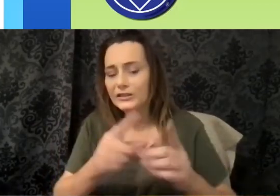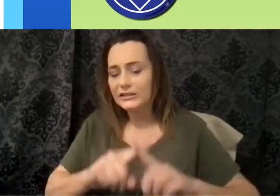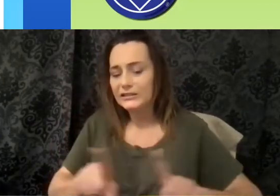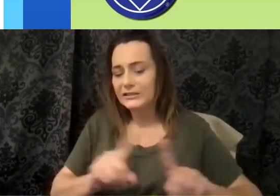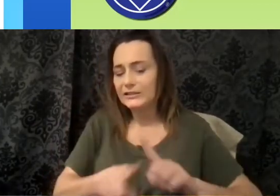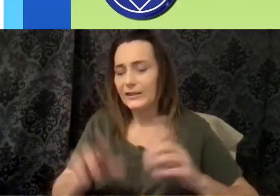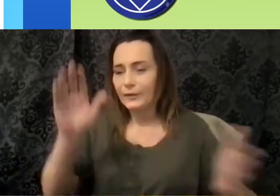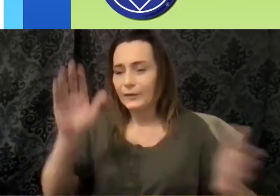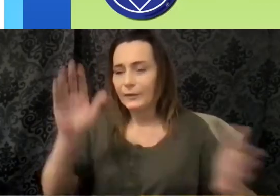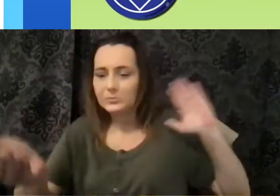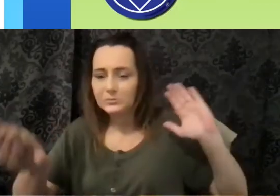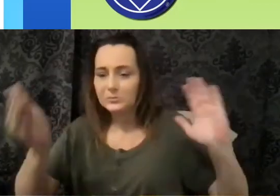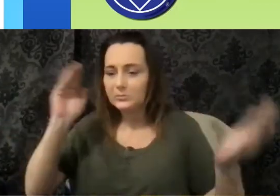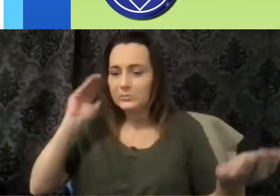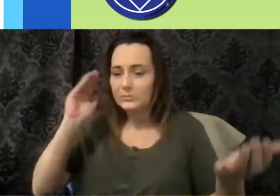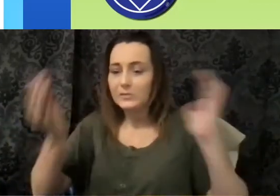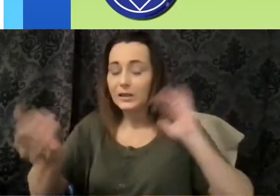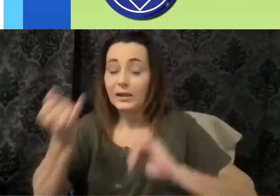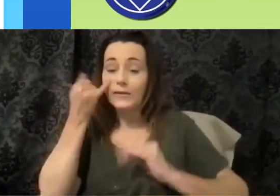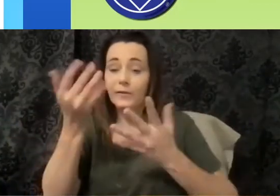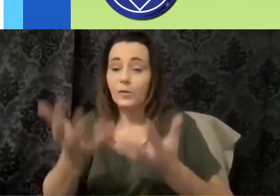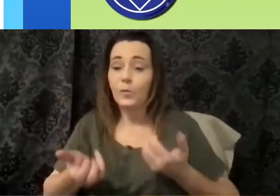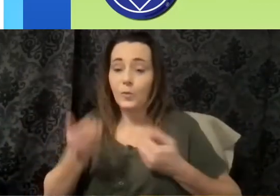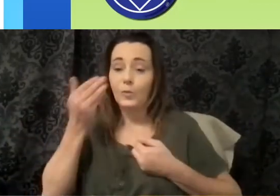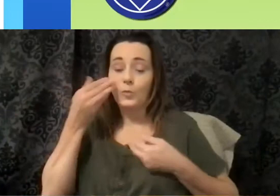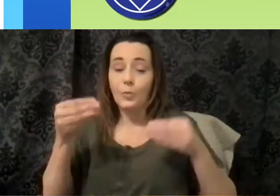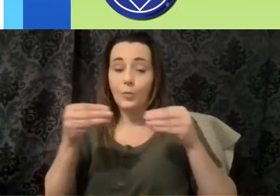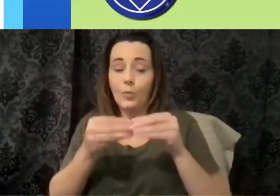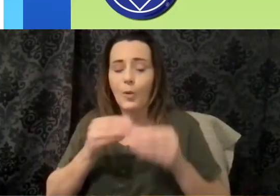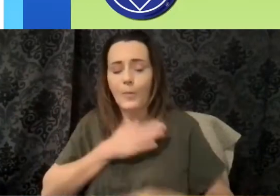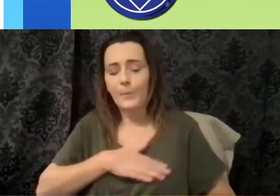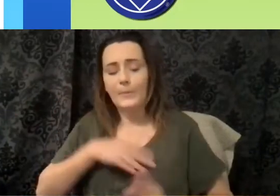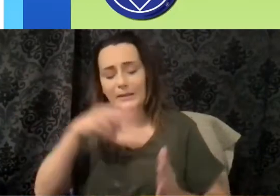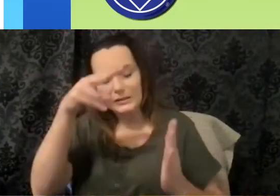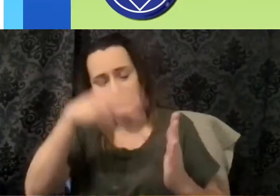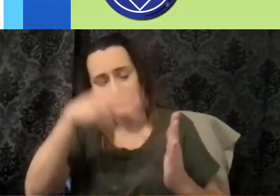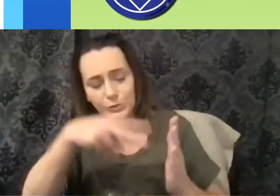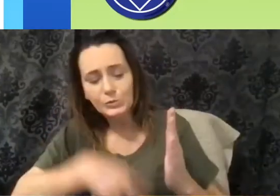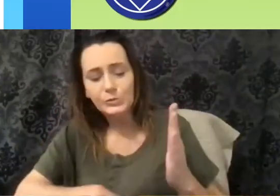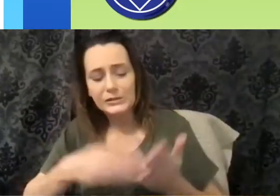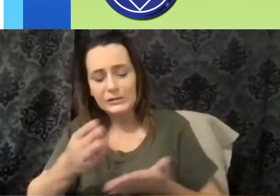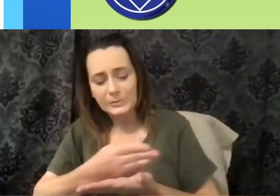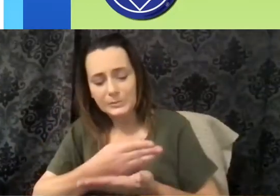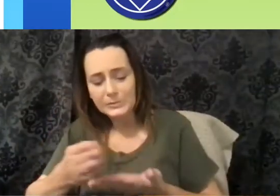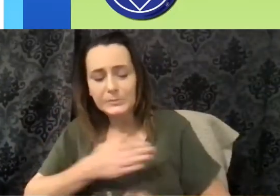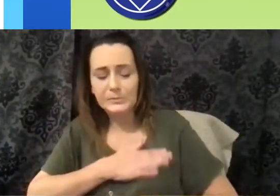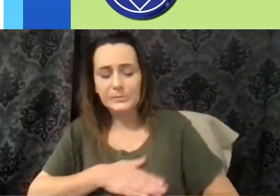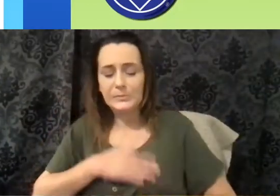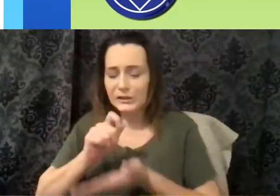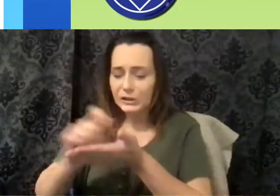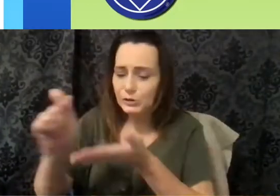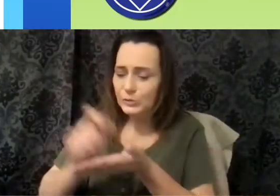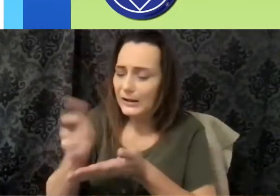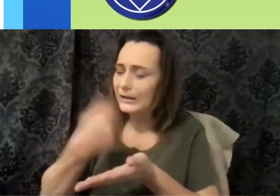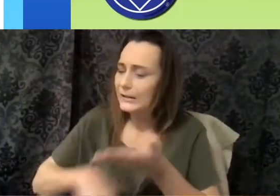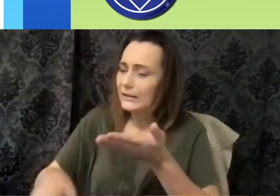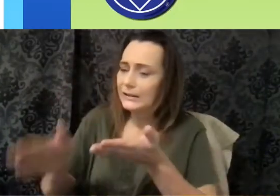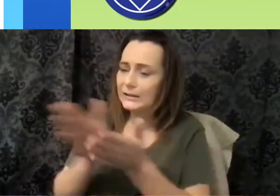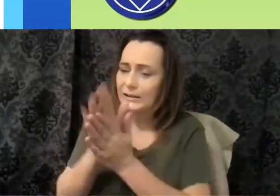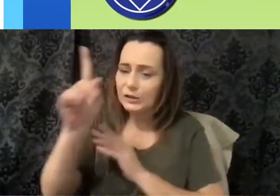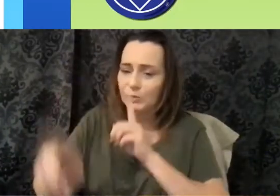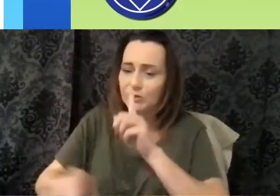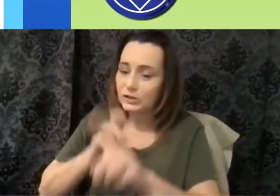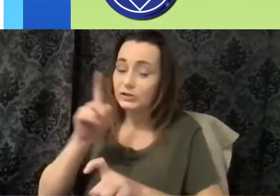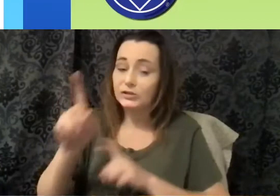cycles. And if you want to know more, please do read the essay, do read the budget, and then please write to us with any questions. And I had put